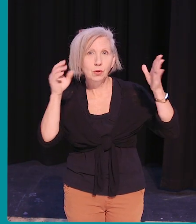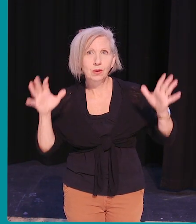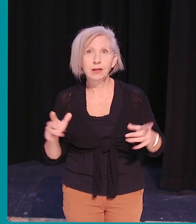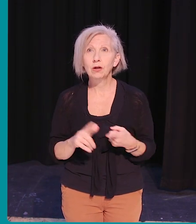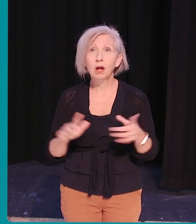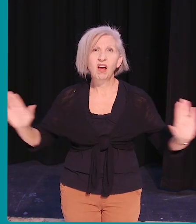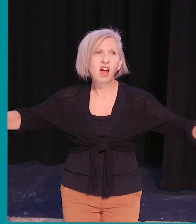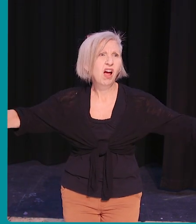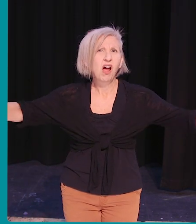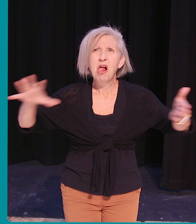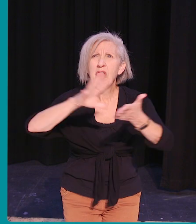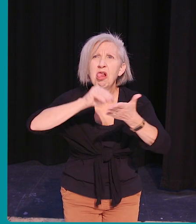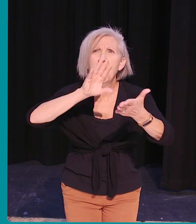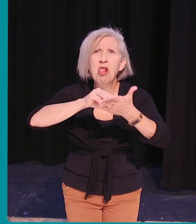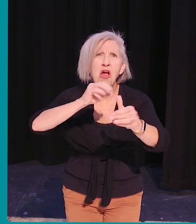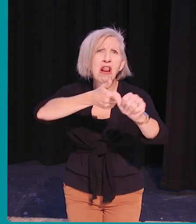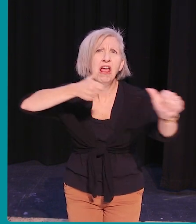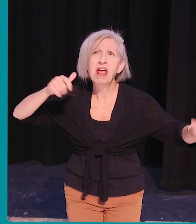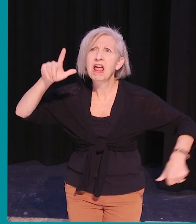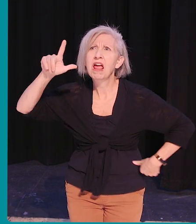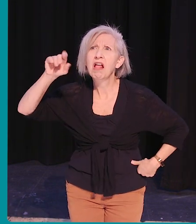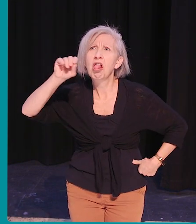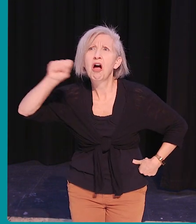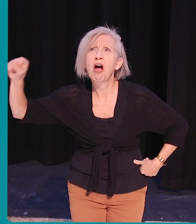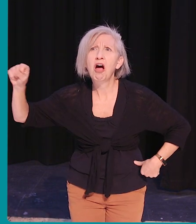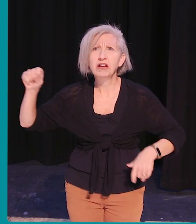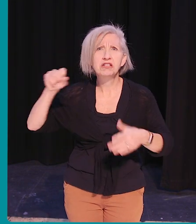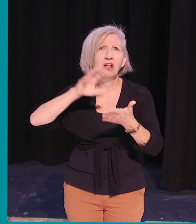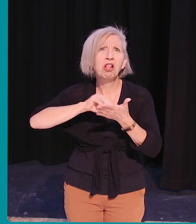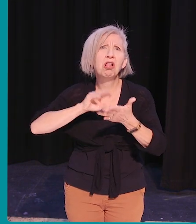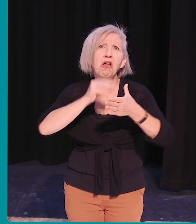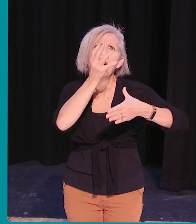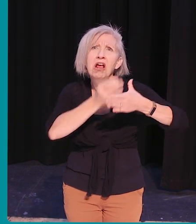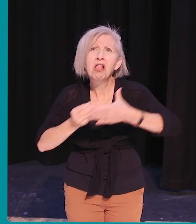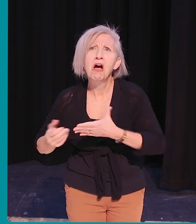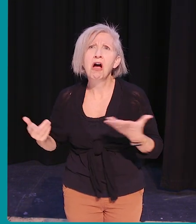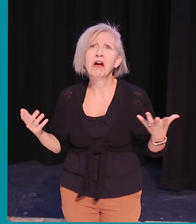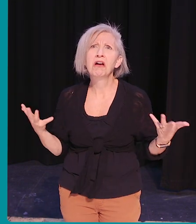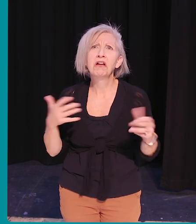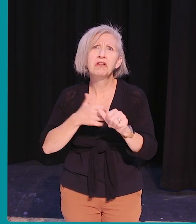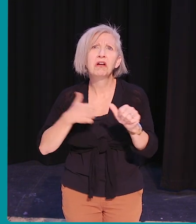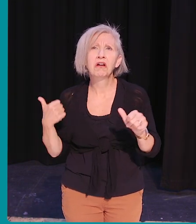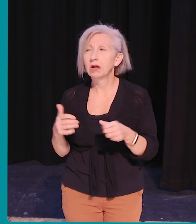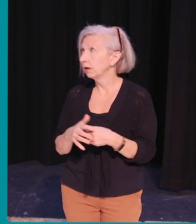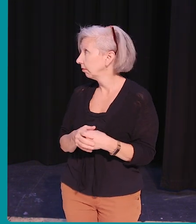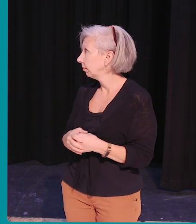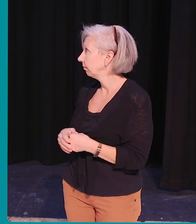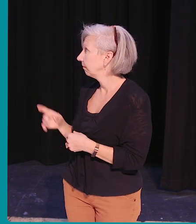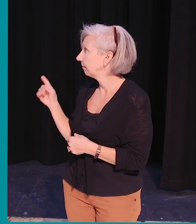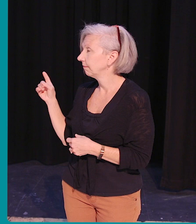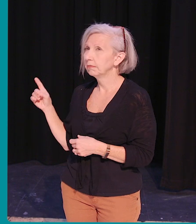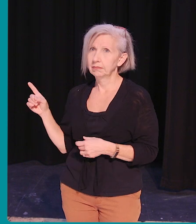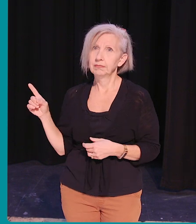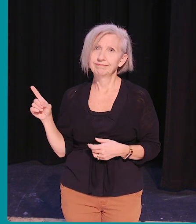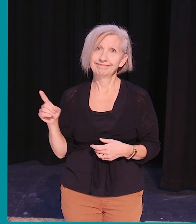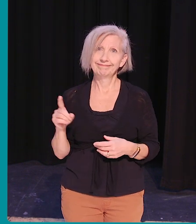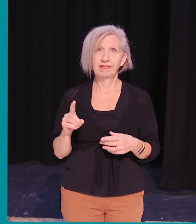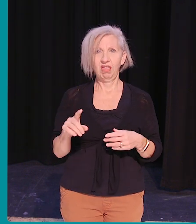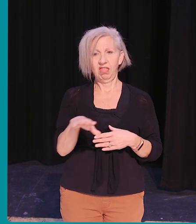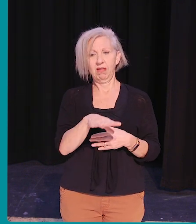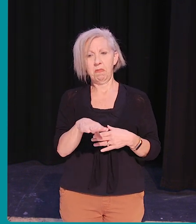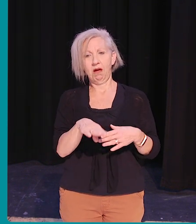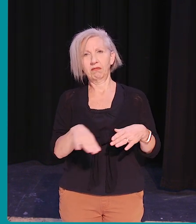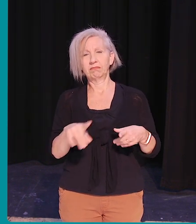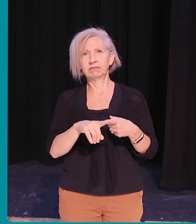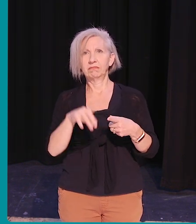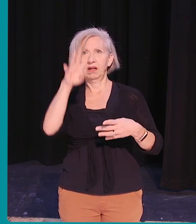learning loss, learning loss, learning loss. It's this stuff, right? The lowest level on the chart. The